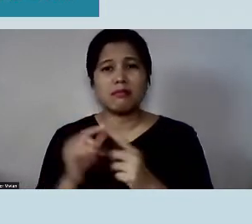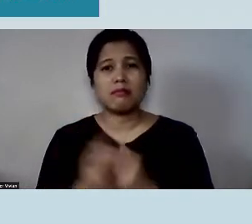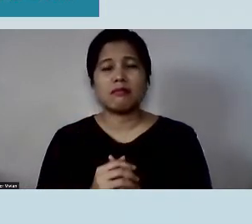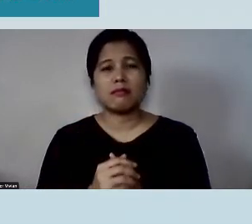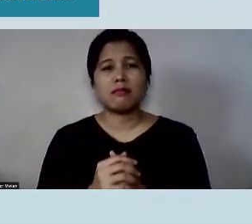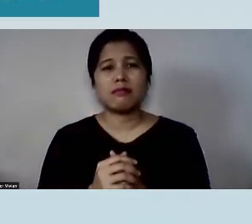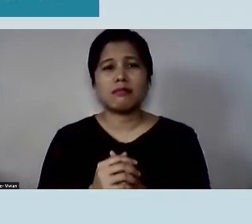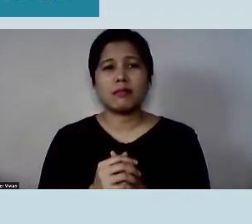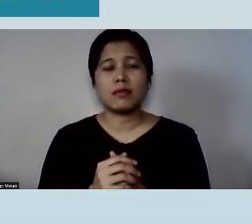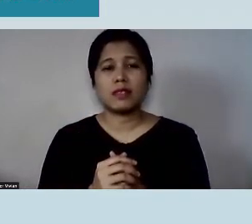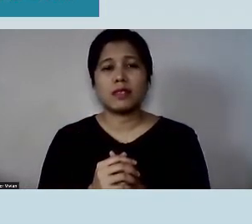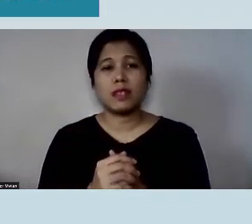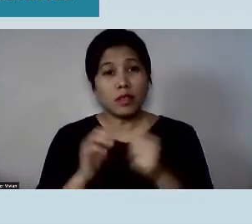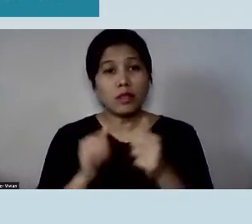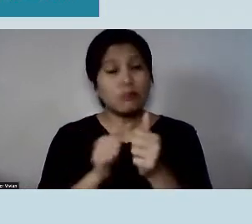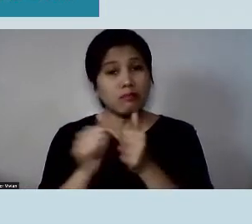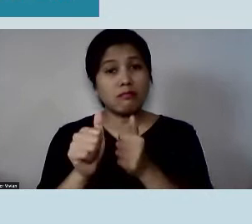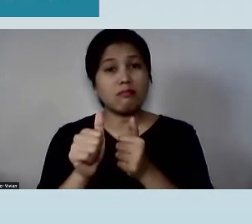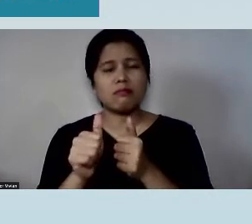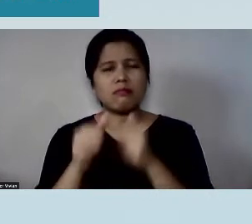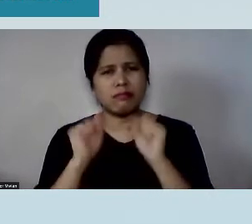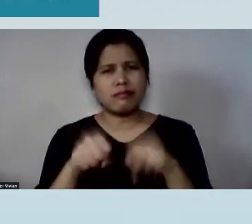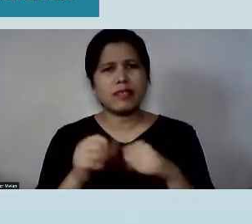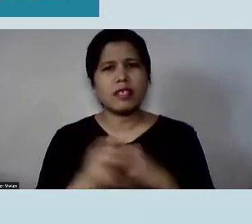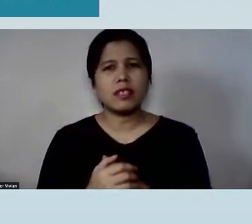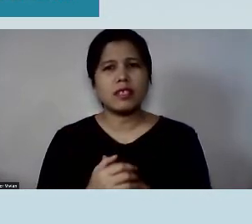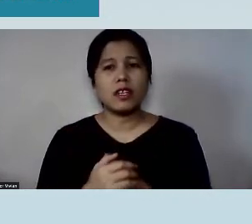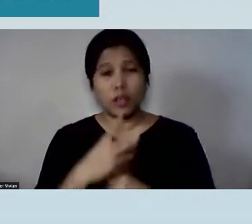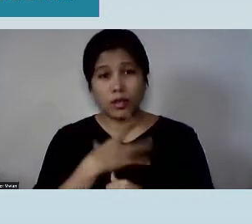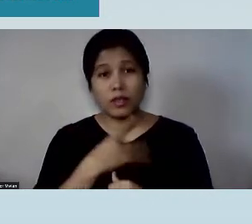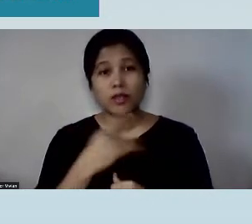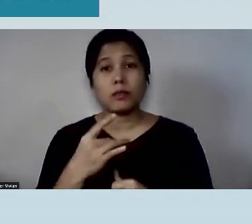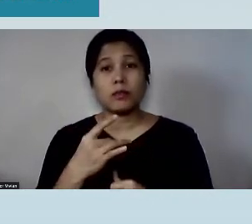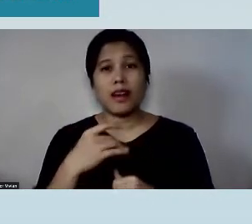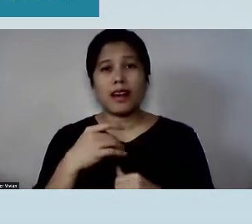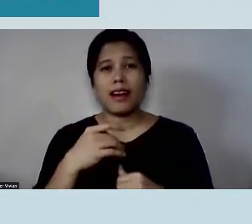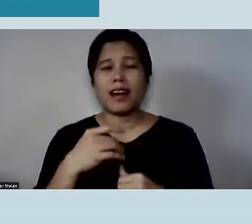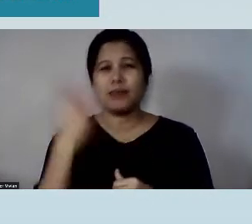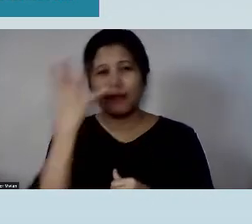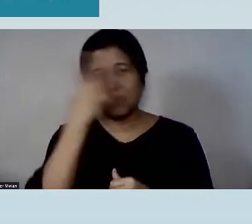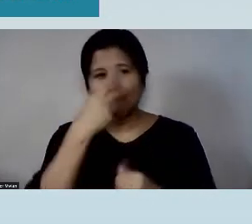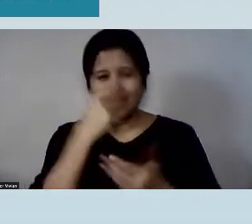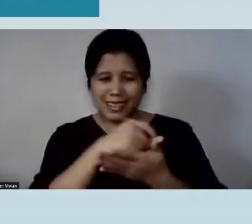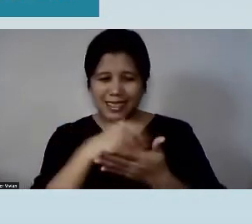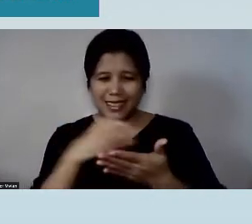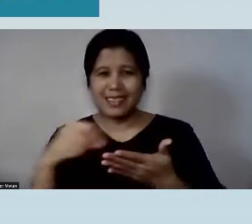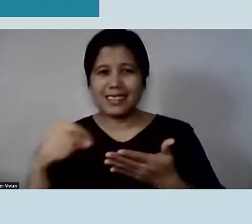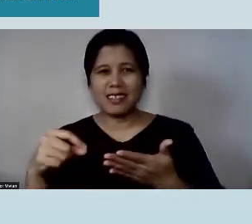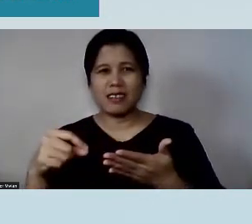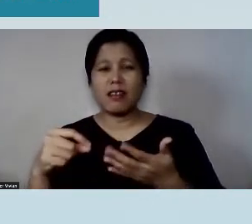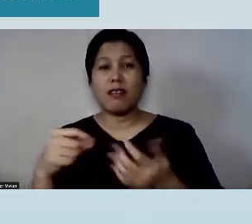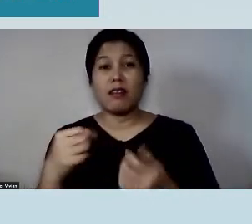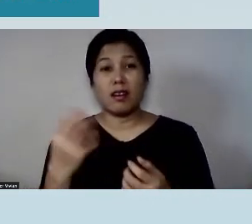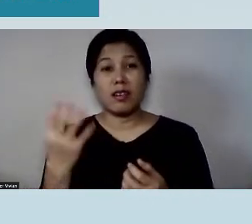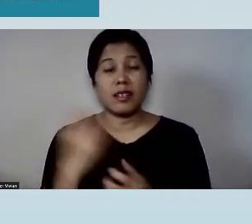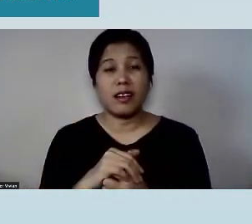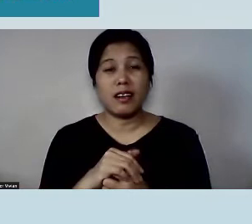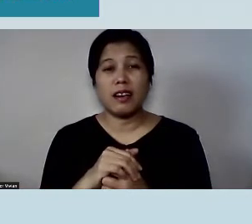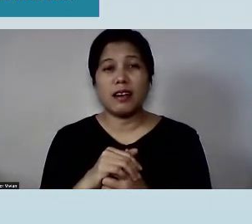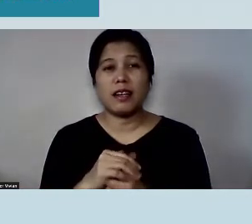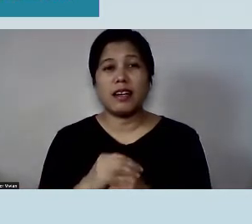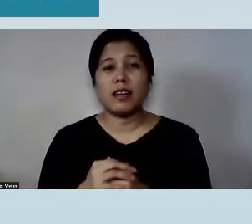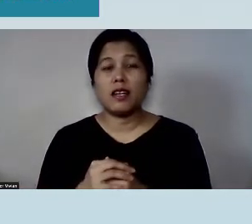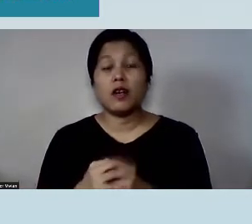lang natin siya sa spelling side. Kasi, mas gusto mo bang magandang handwriting na mali ang sagot kesa sa poor handwriting